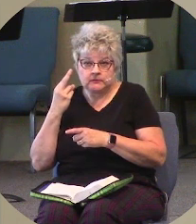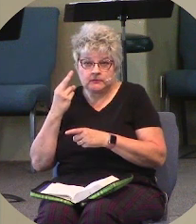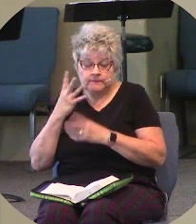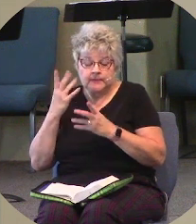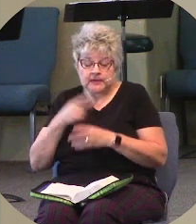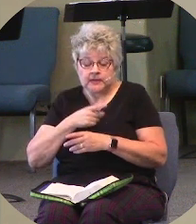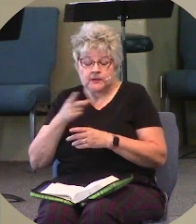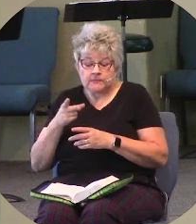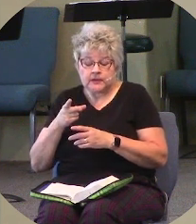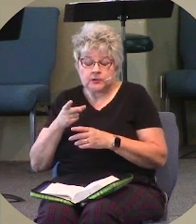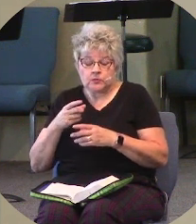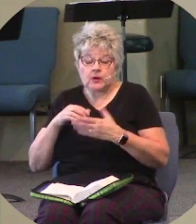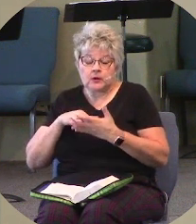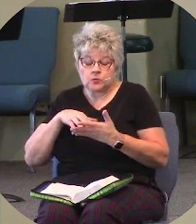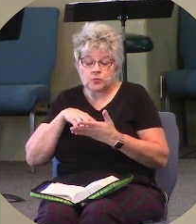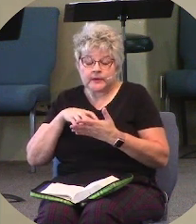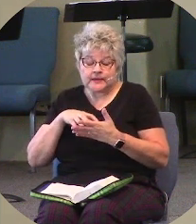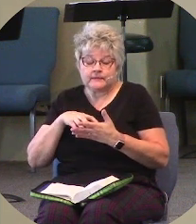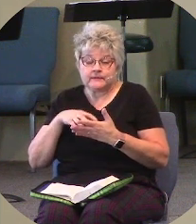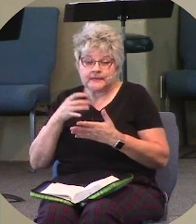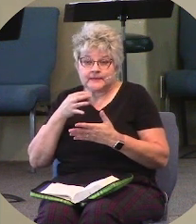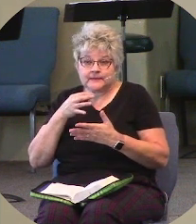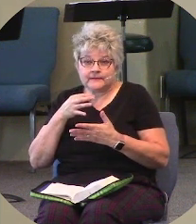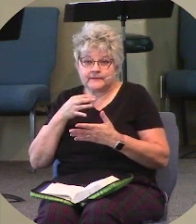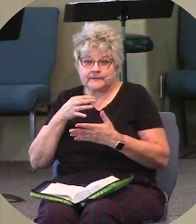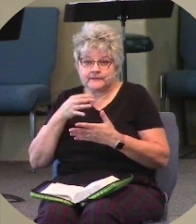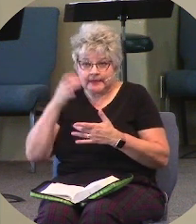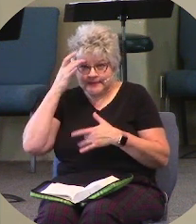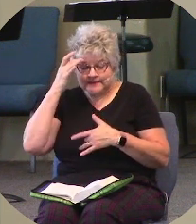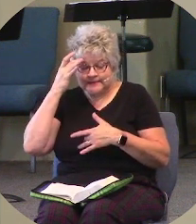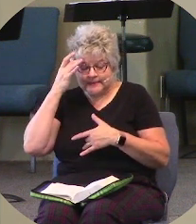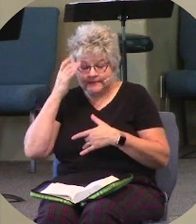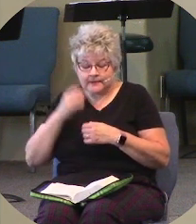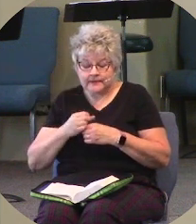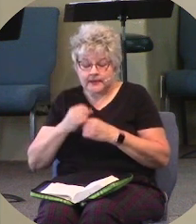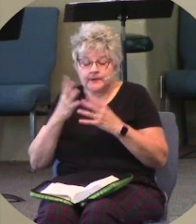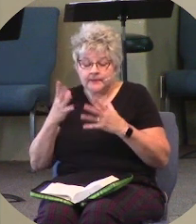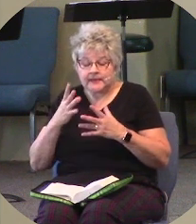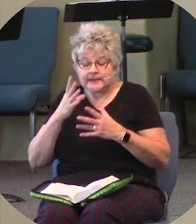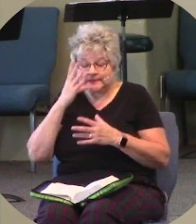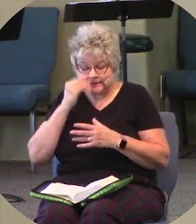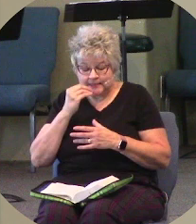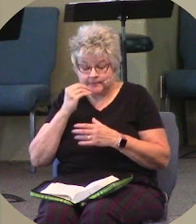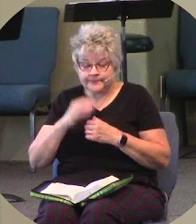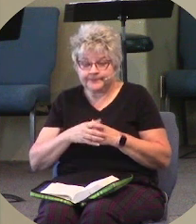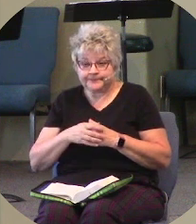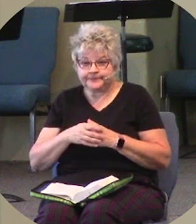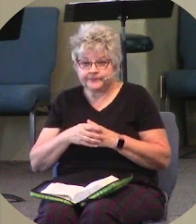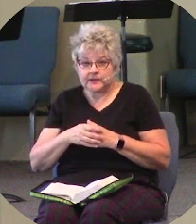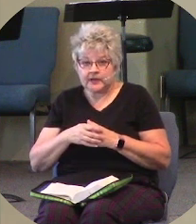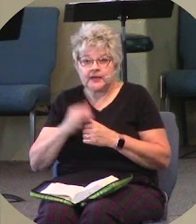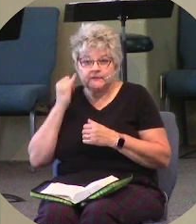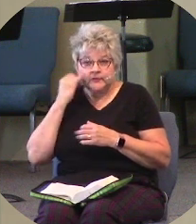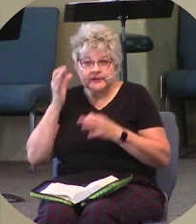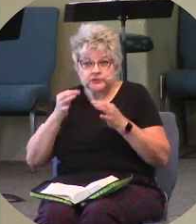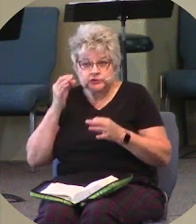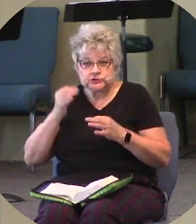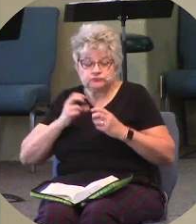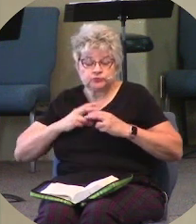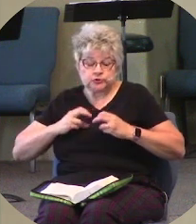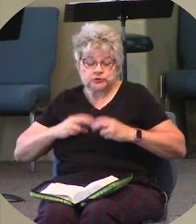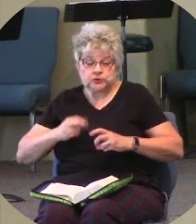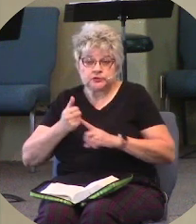many among you are weak and sick and a number sleep. But if we judge ourselves rightly,